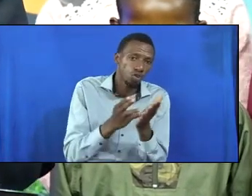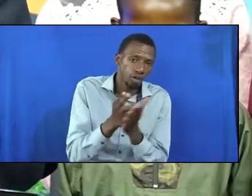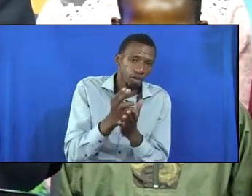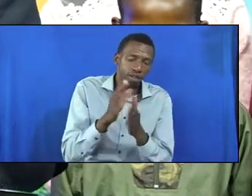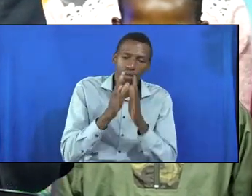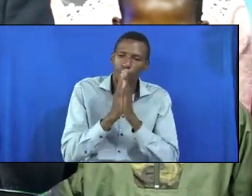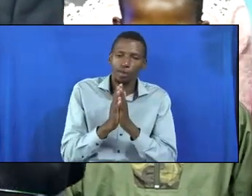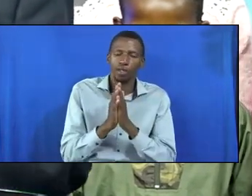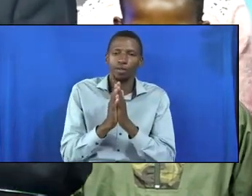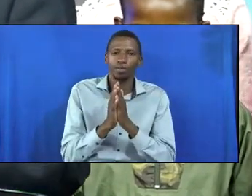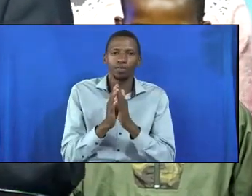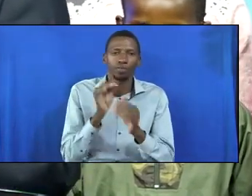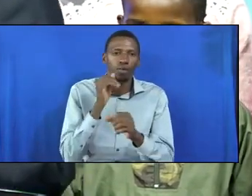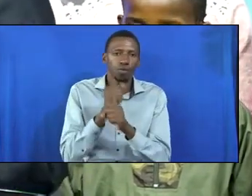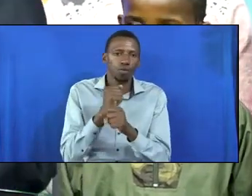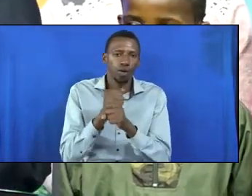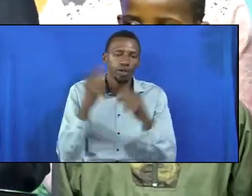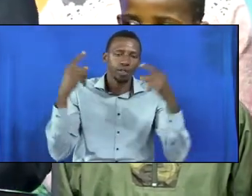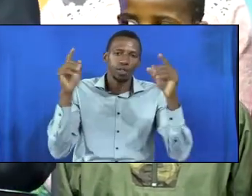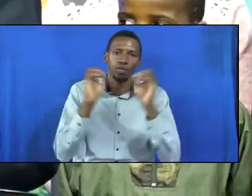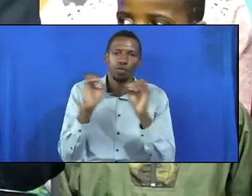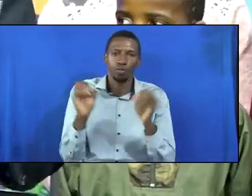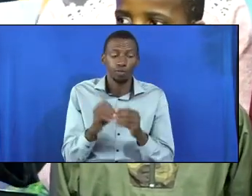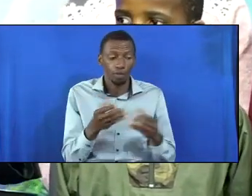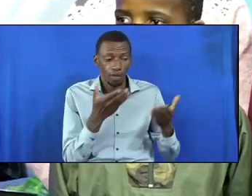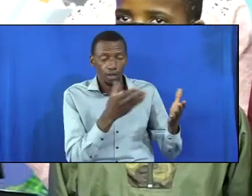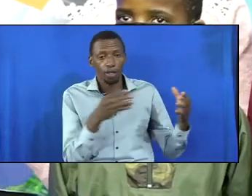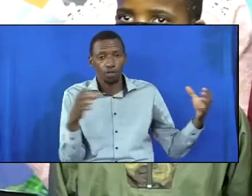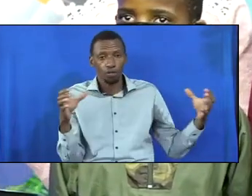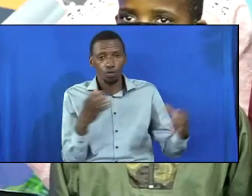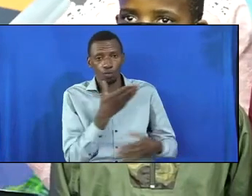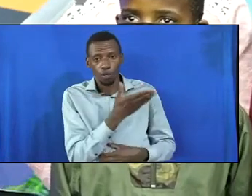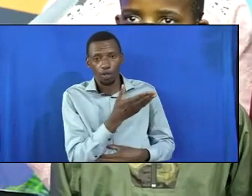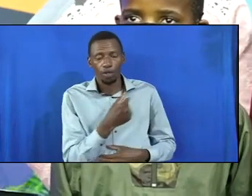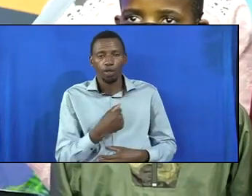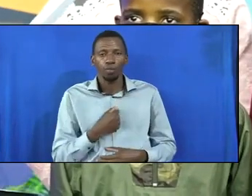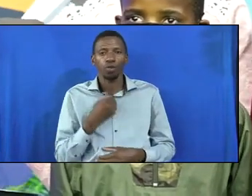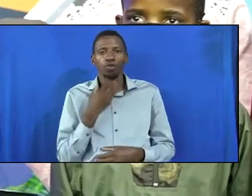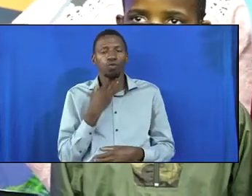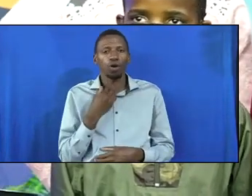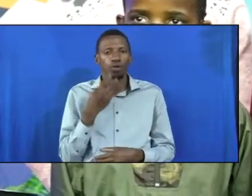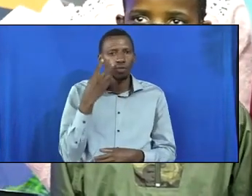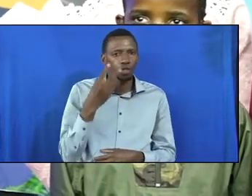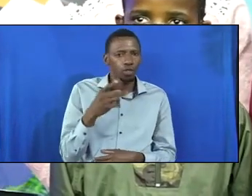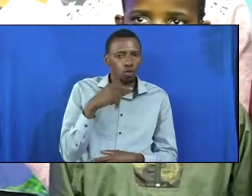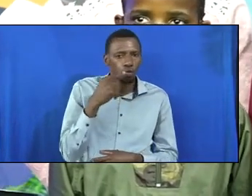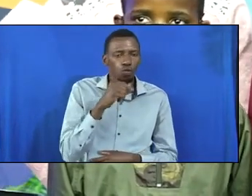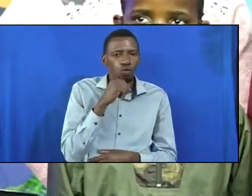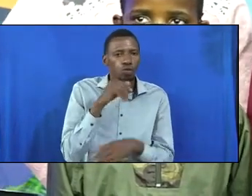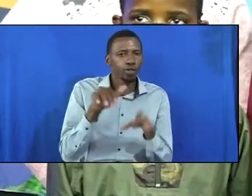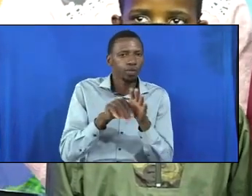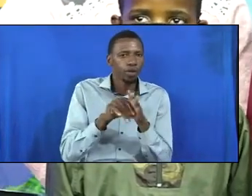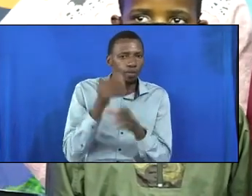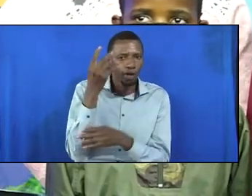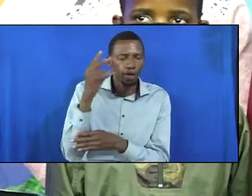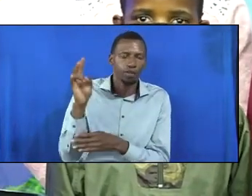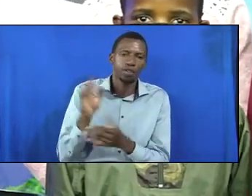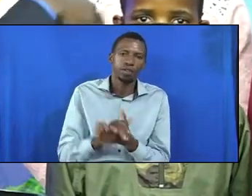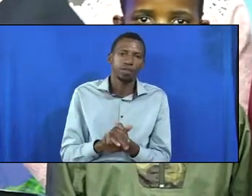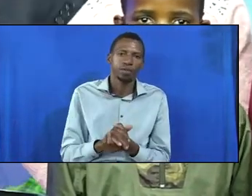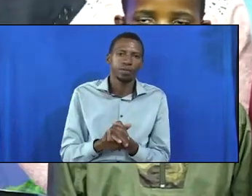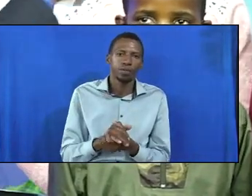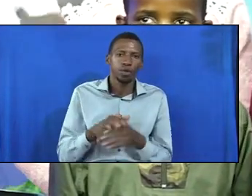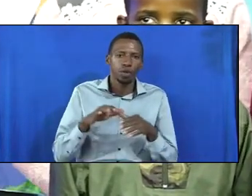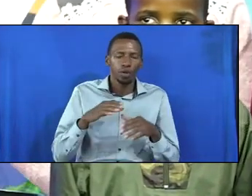work. So from this group here now, let me see whether we are the non-Adventists and the, those ones who have not